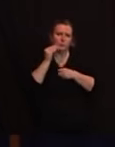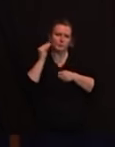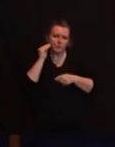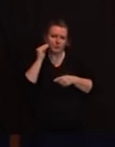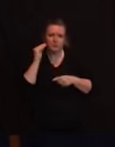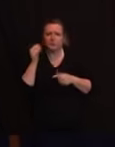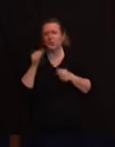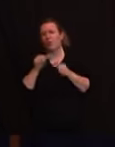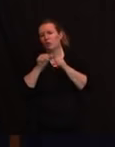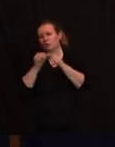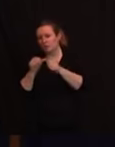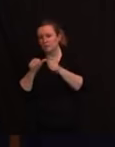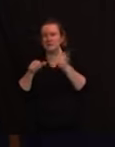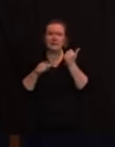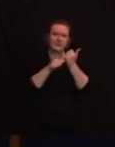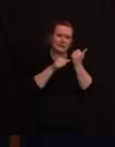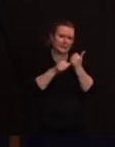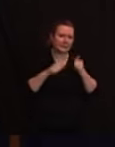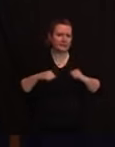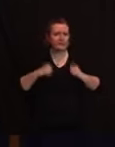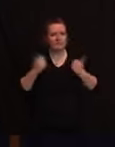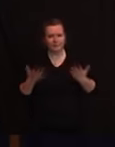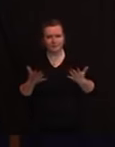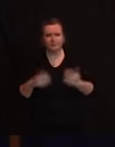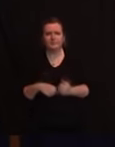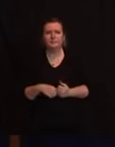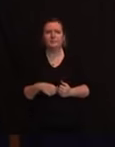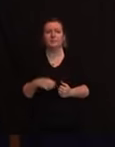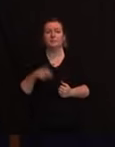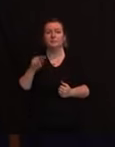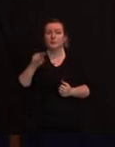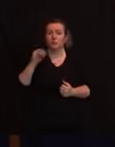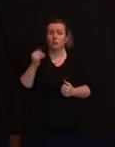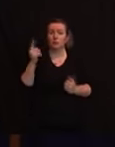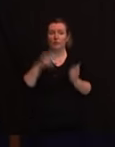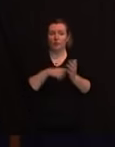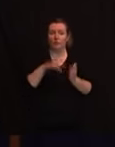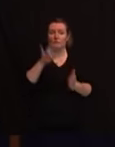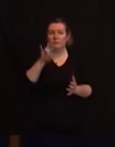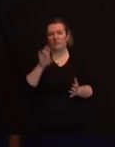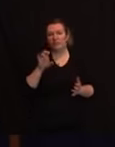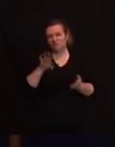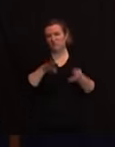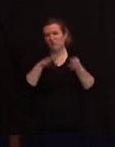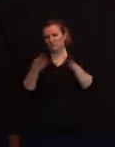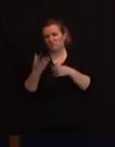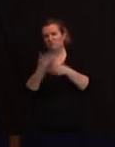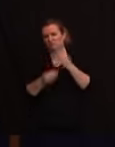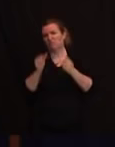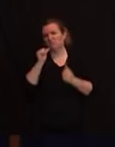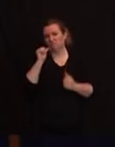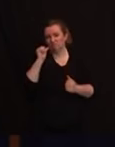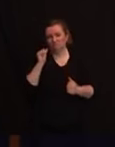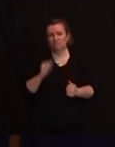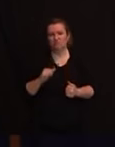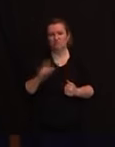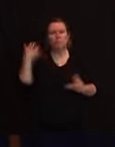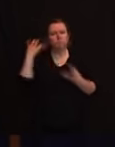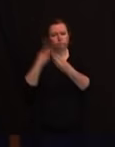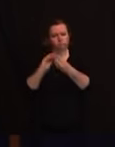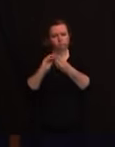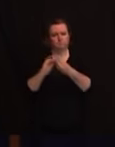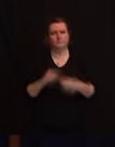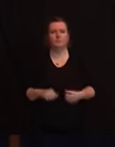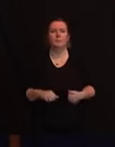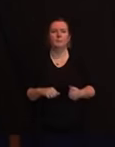There are now 1,700 fatalities in our state. The racial breakdown for the deaths that we have reported